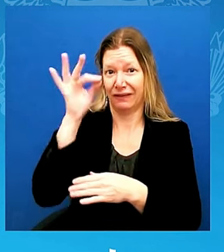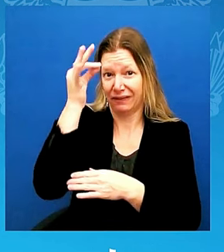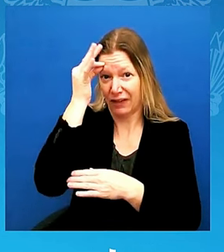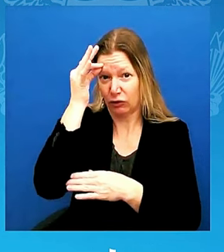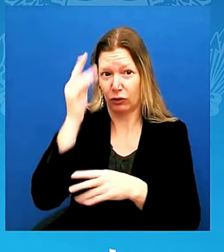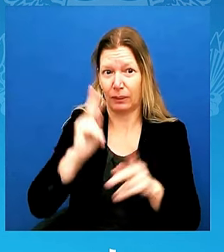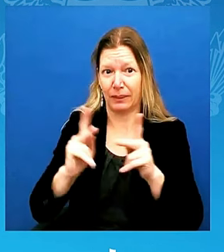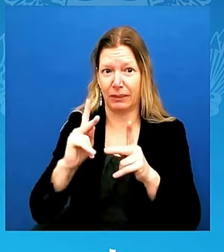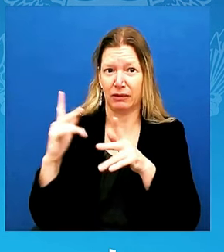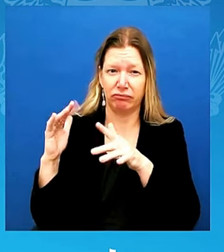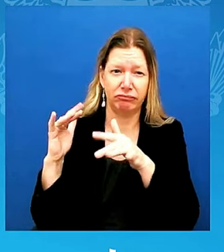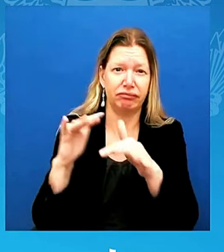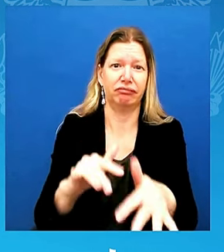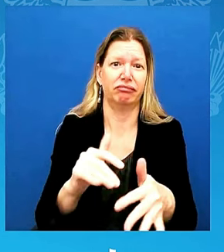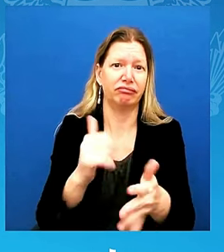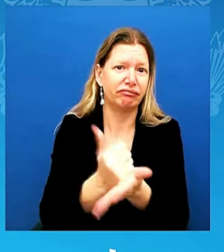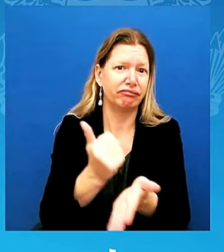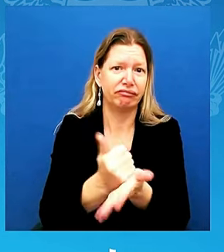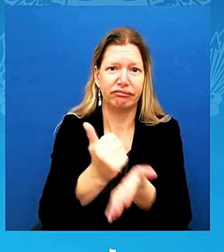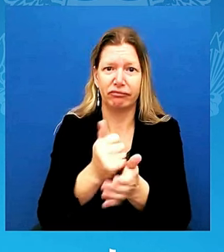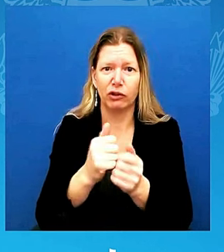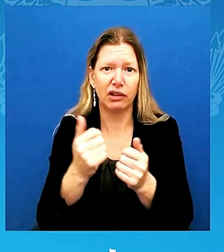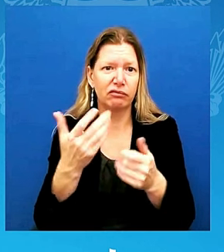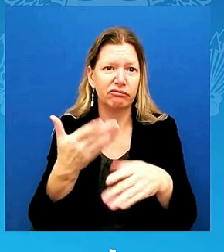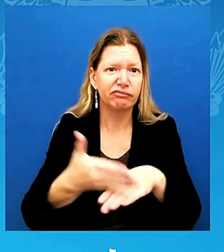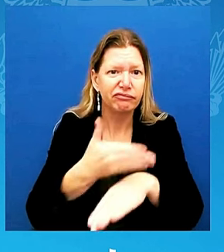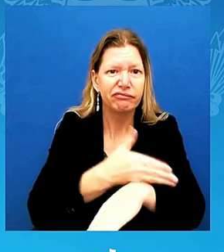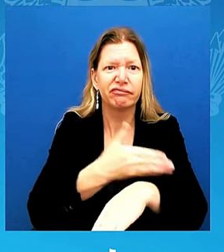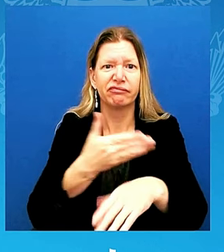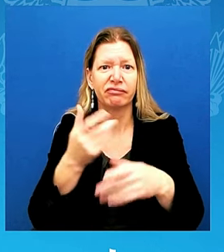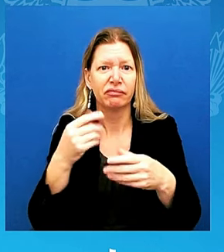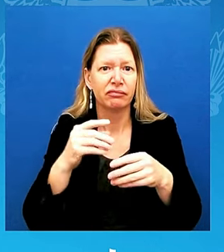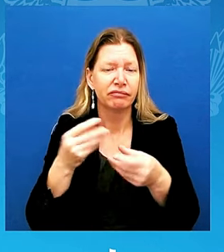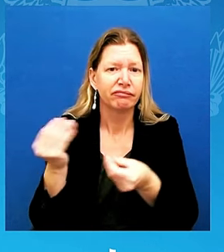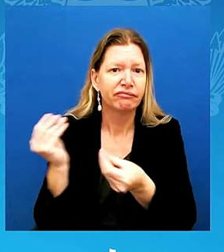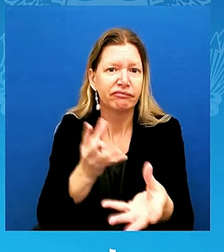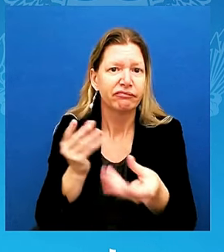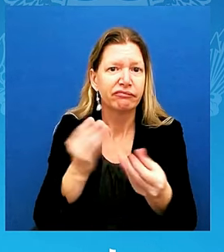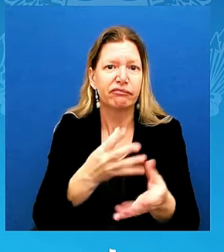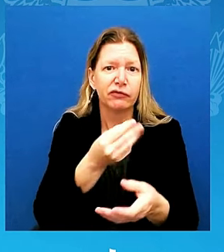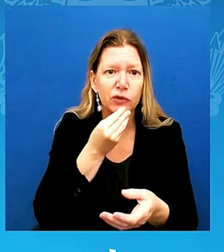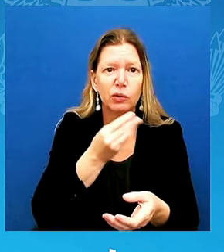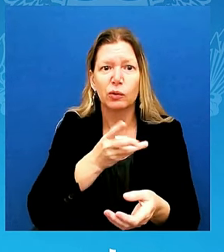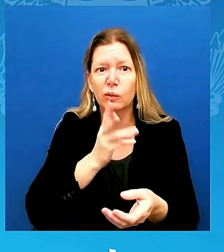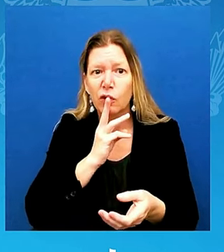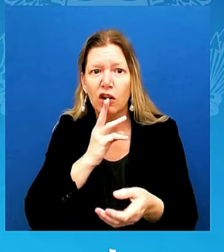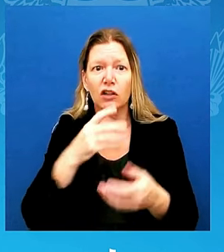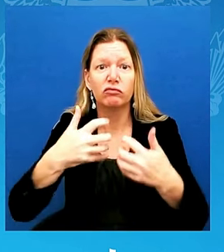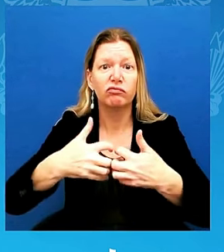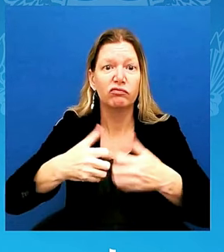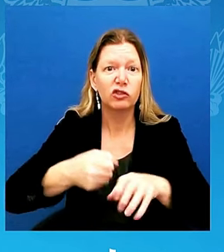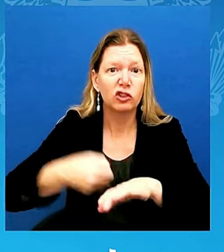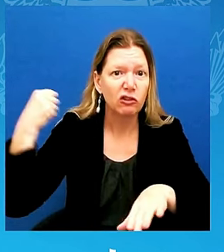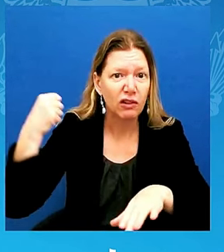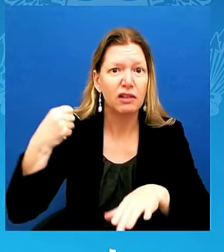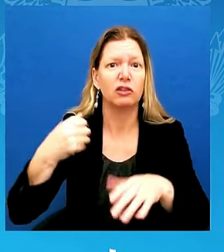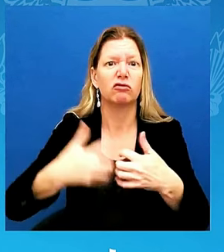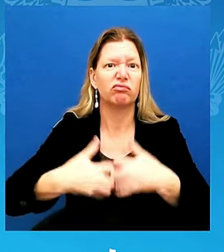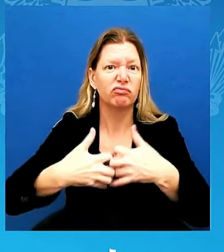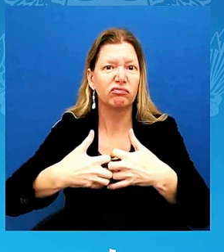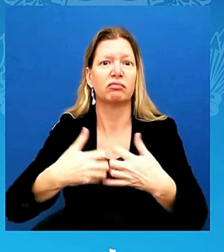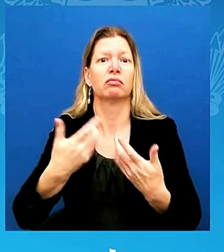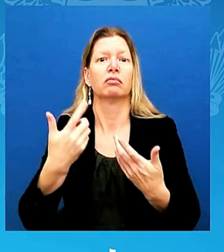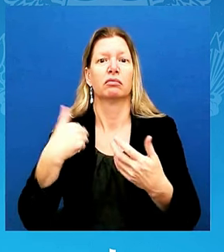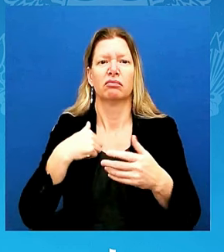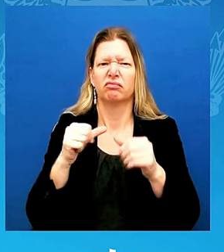water, and generators. And we continue to work with teams on the ground to restore water and power as quickly as